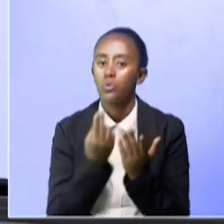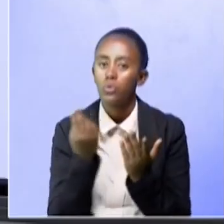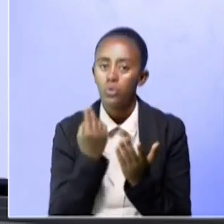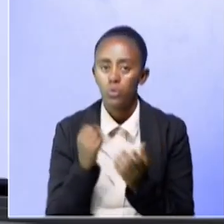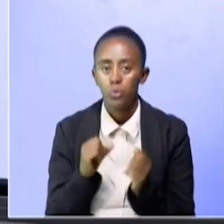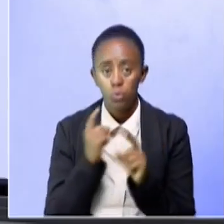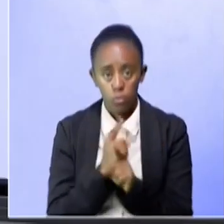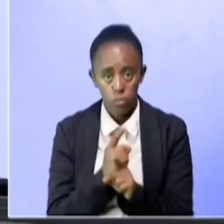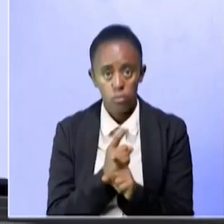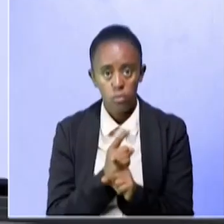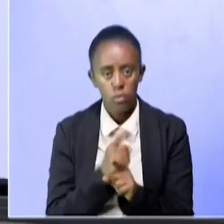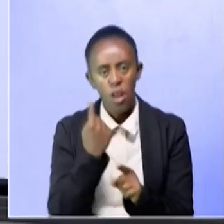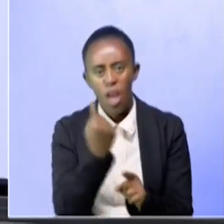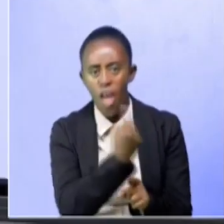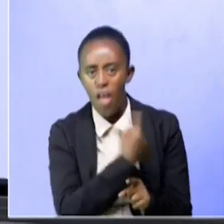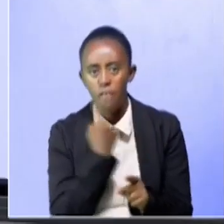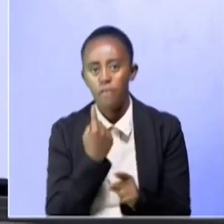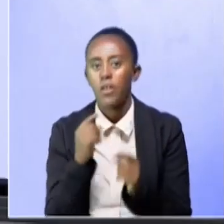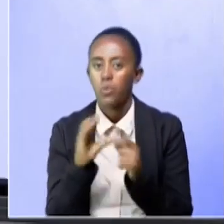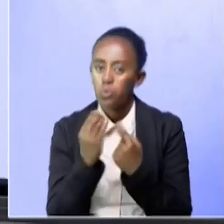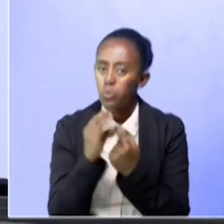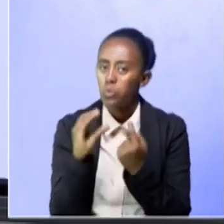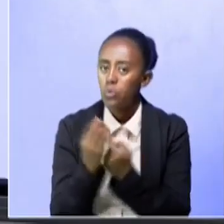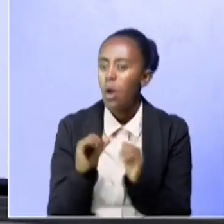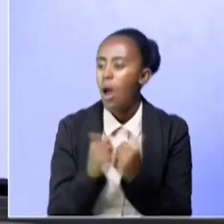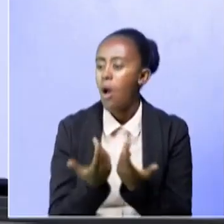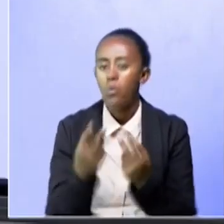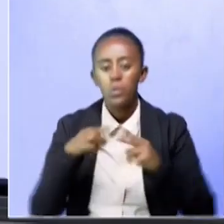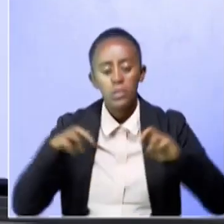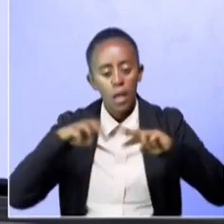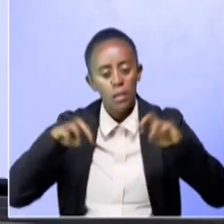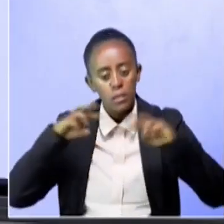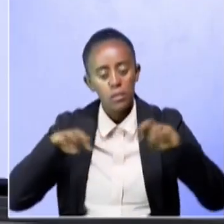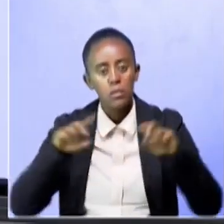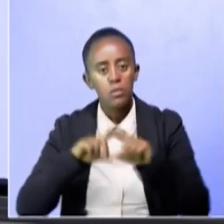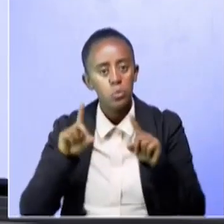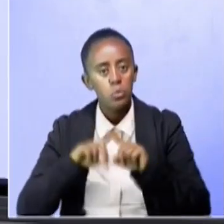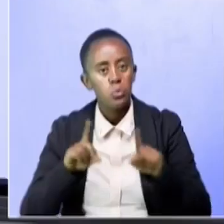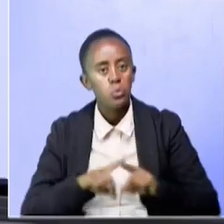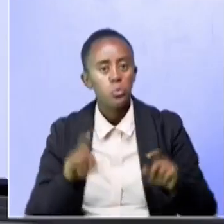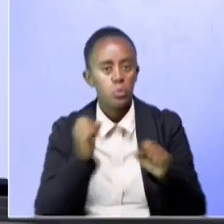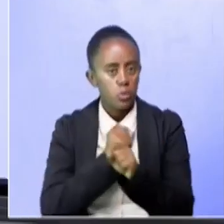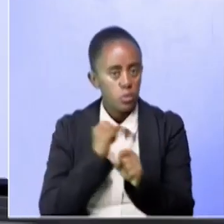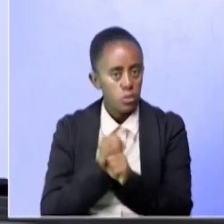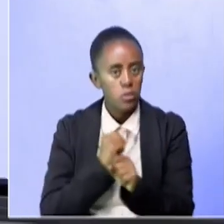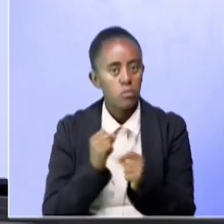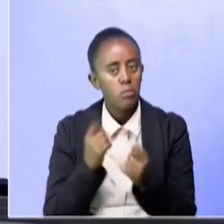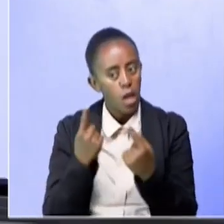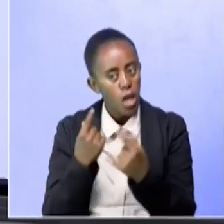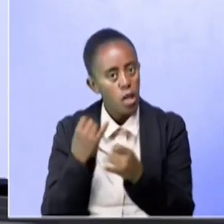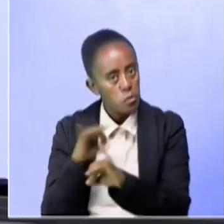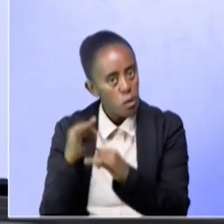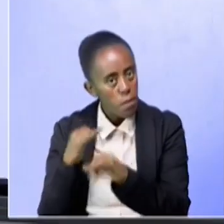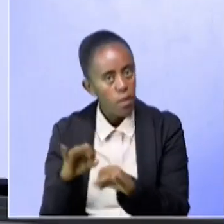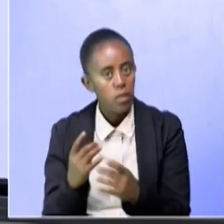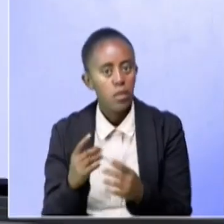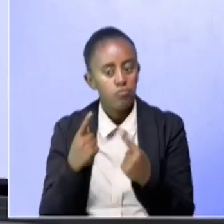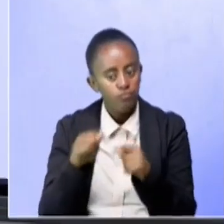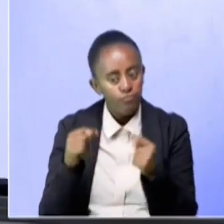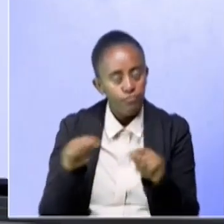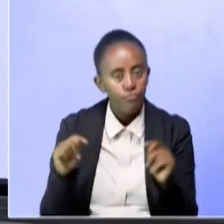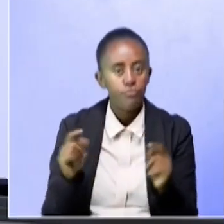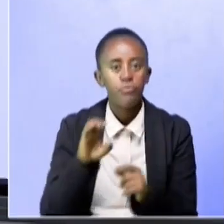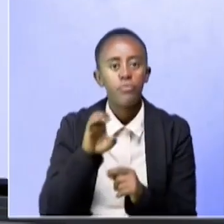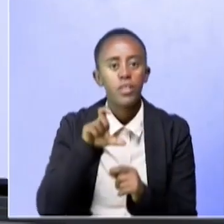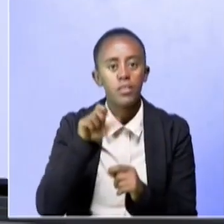right? In every context, how science are doing in different experiments. Yeah, in